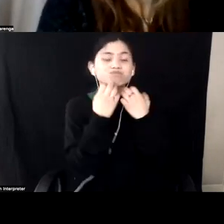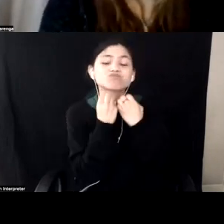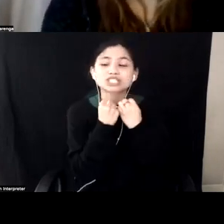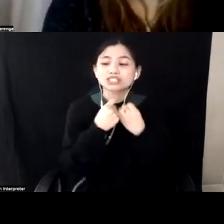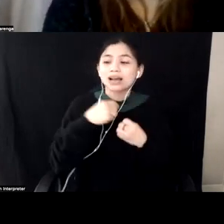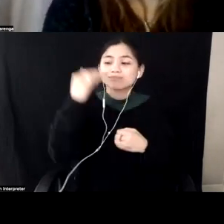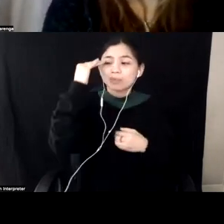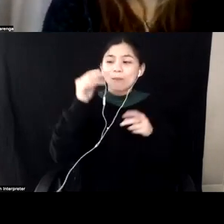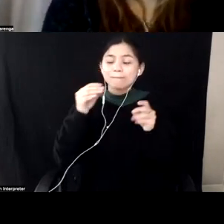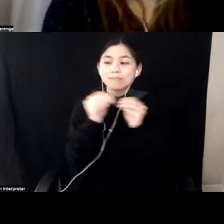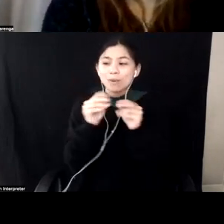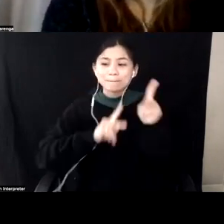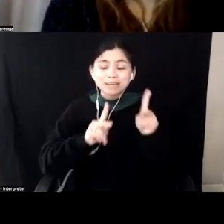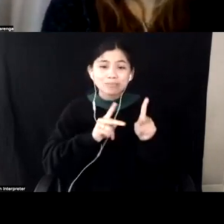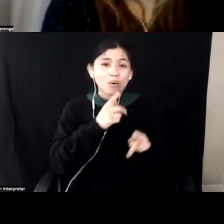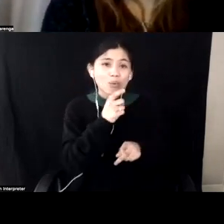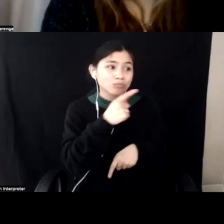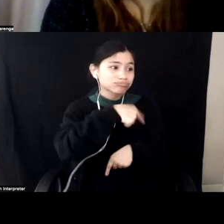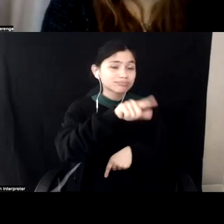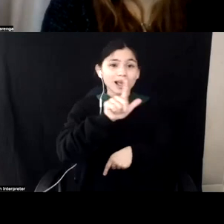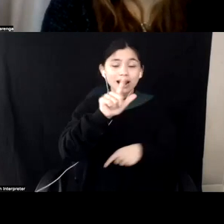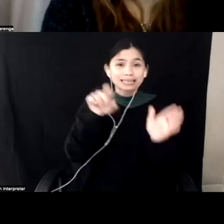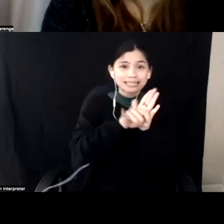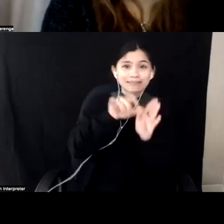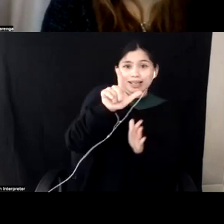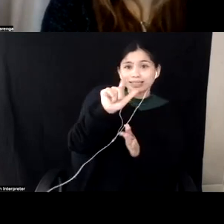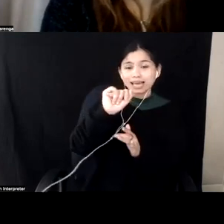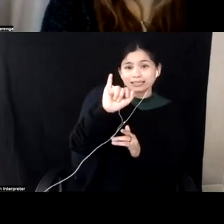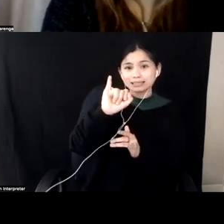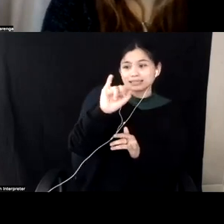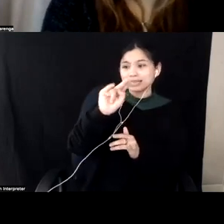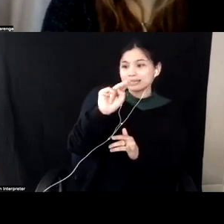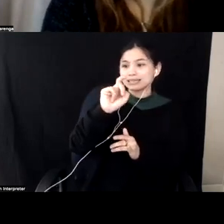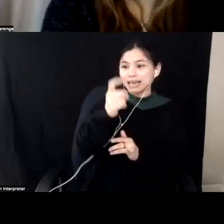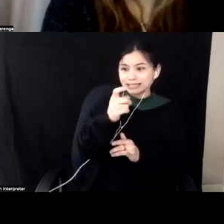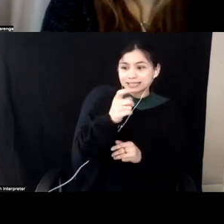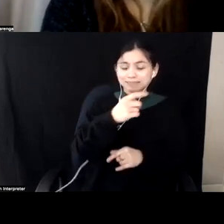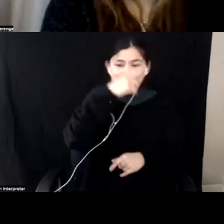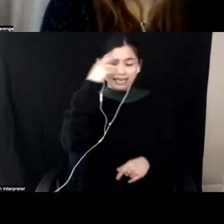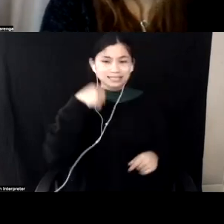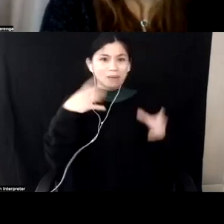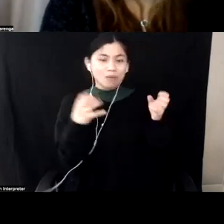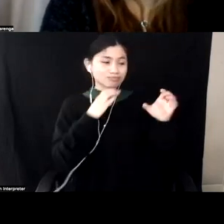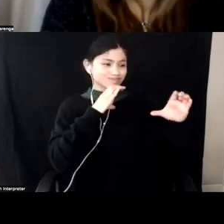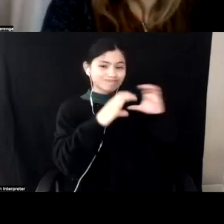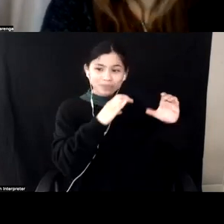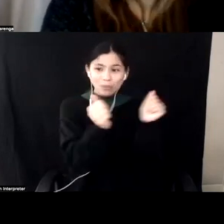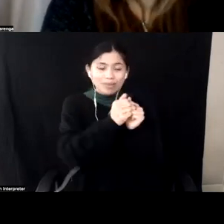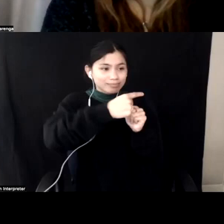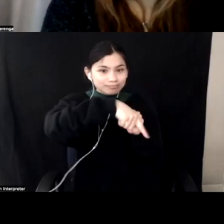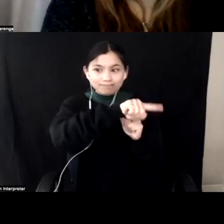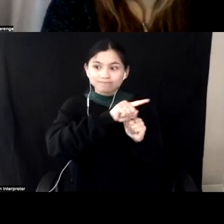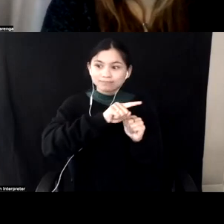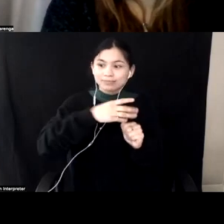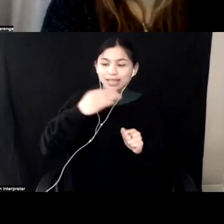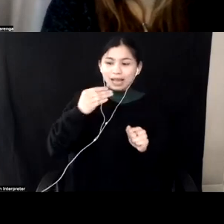And that's when that was hard to hear as a parent, as a Latina